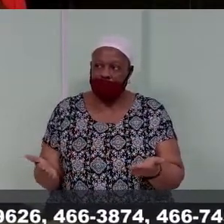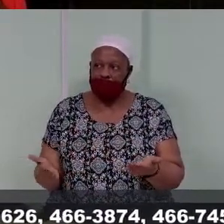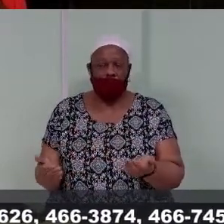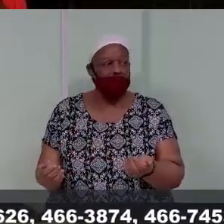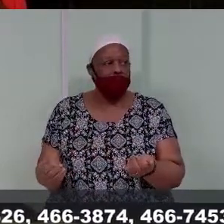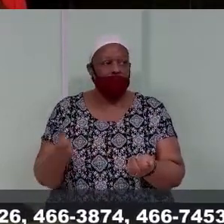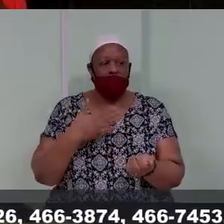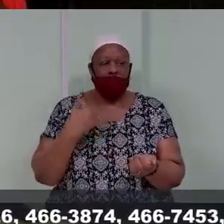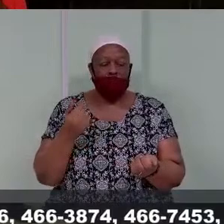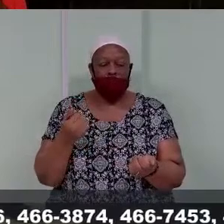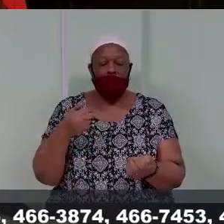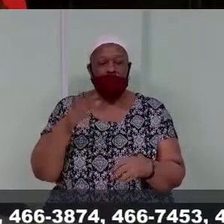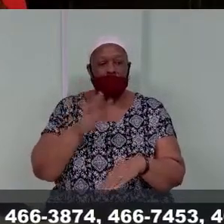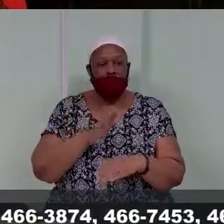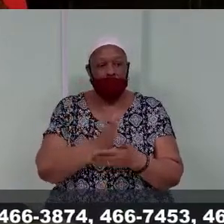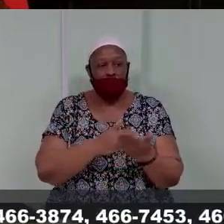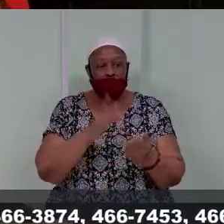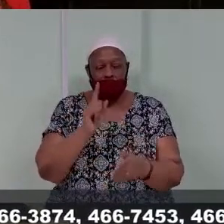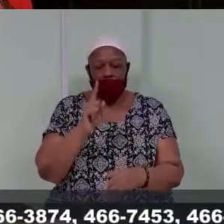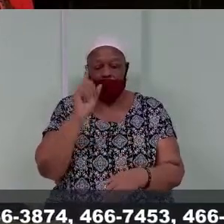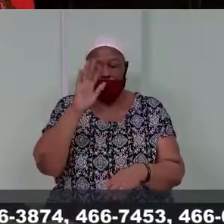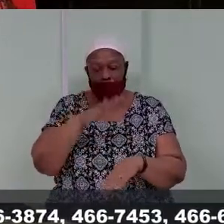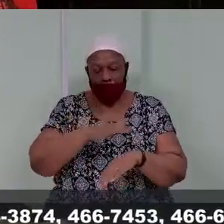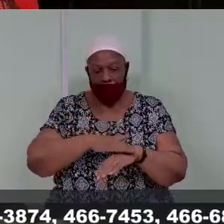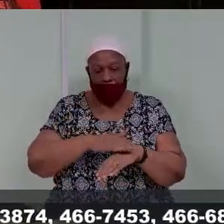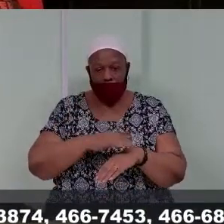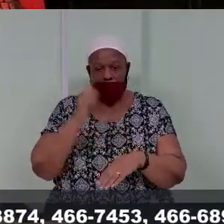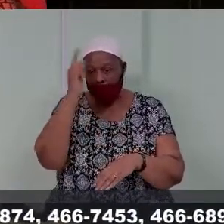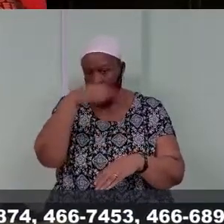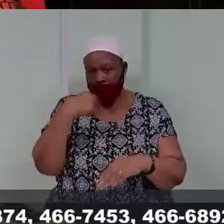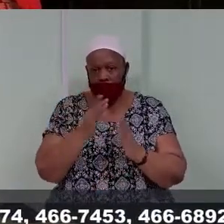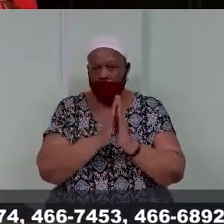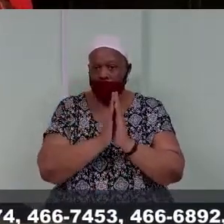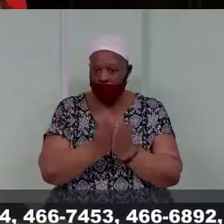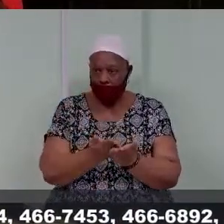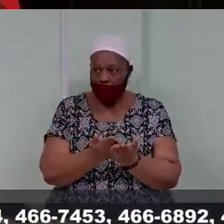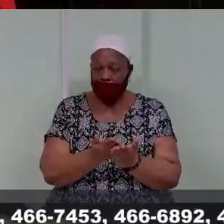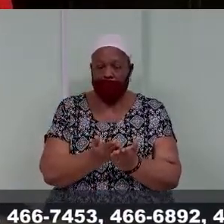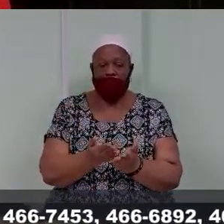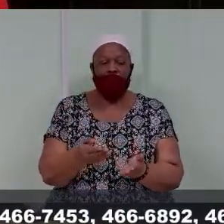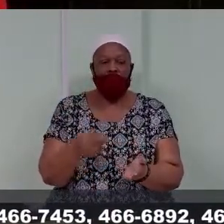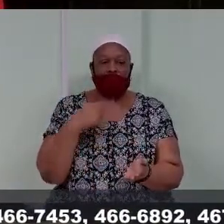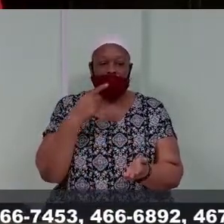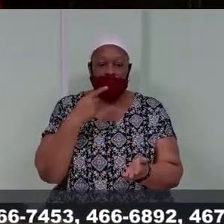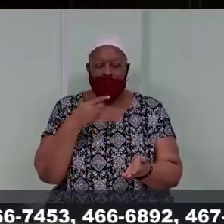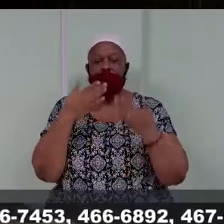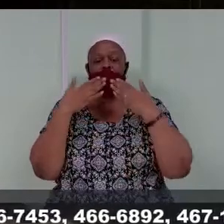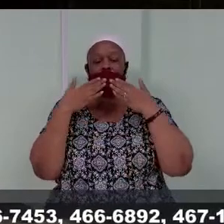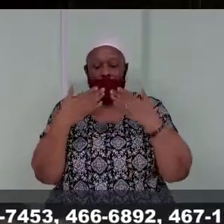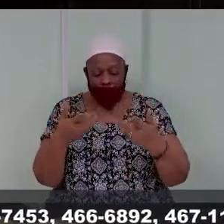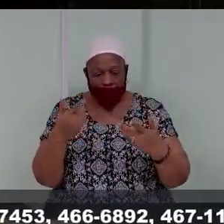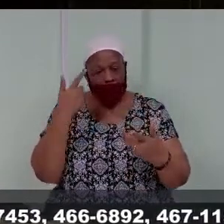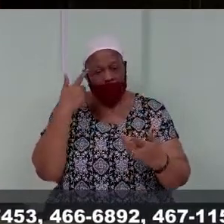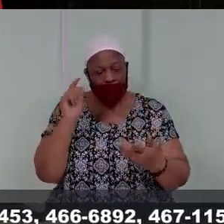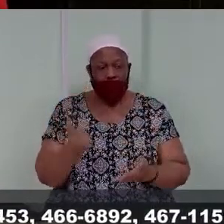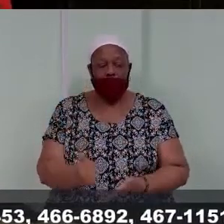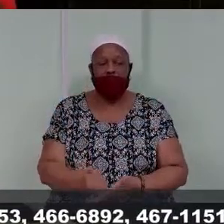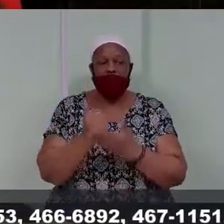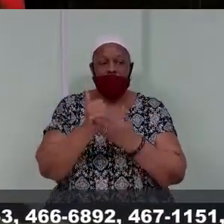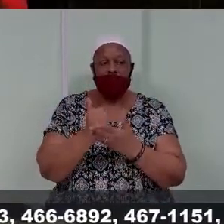that, she says, thank you, Mr. Amory, thank you for your assistance in the past. I didn't remember assisting her, but obviously I